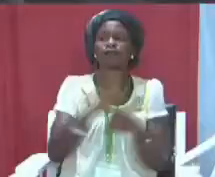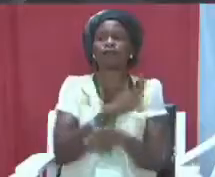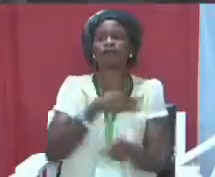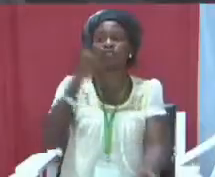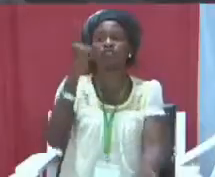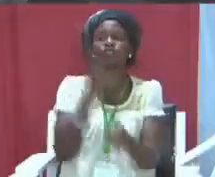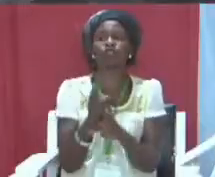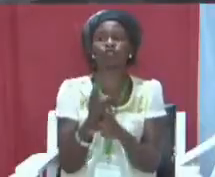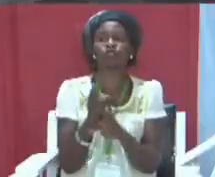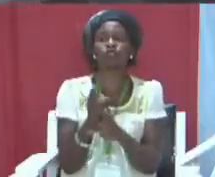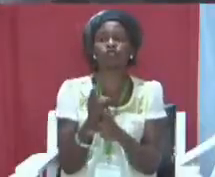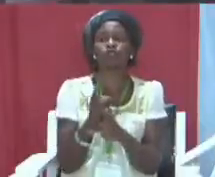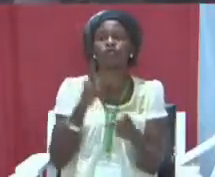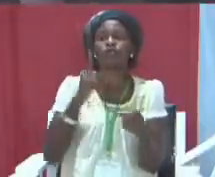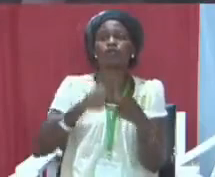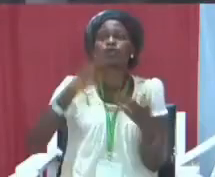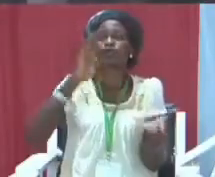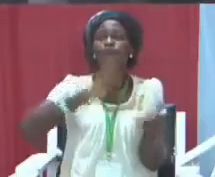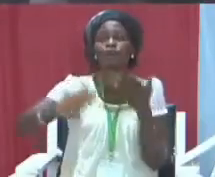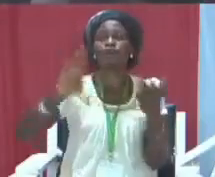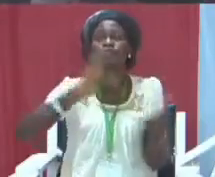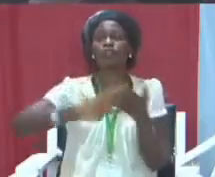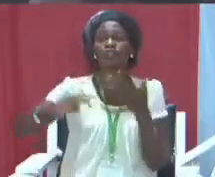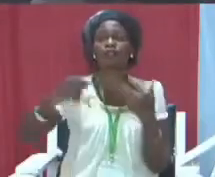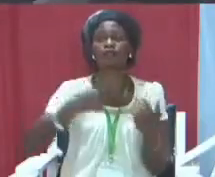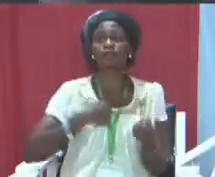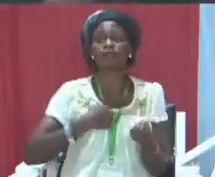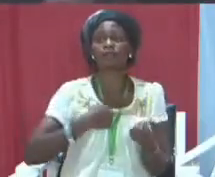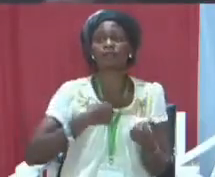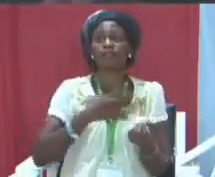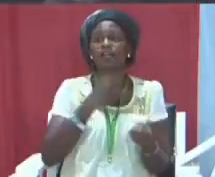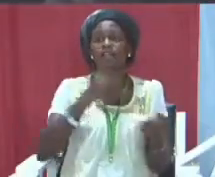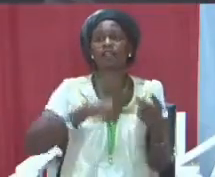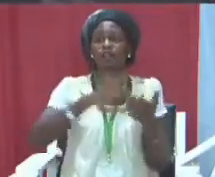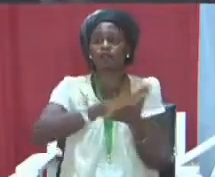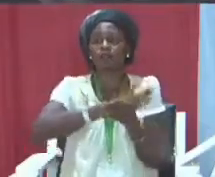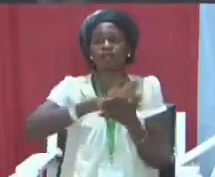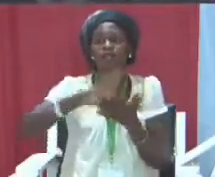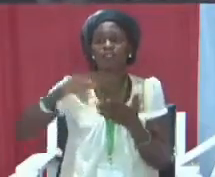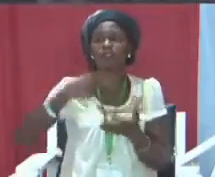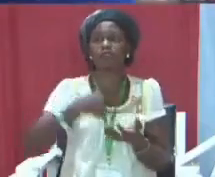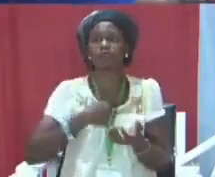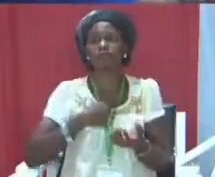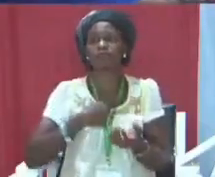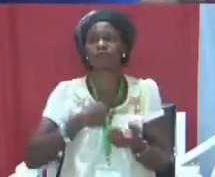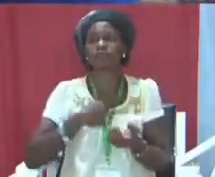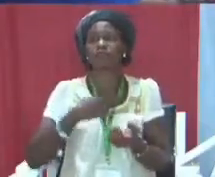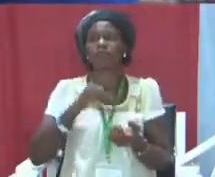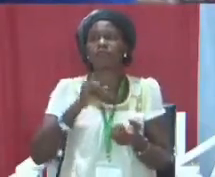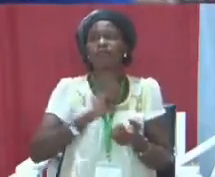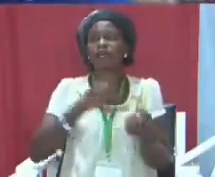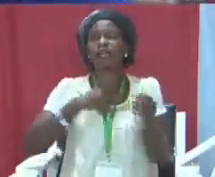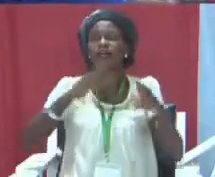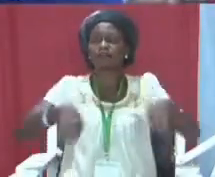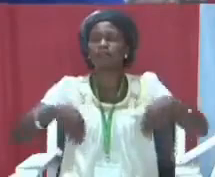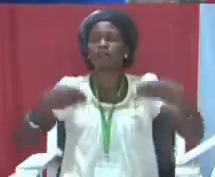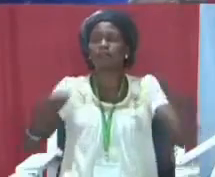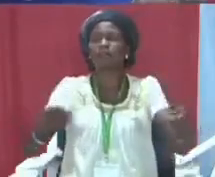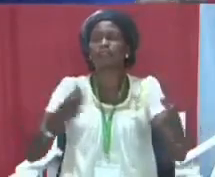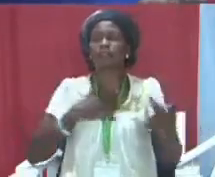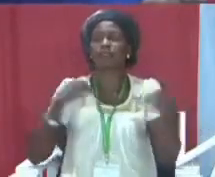just to forgive me and to cleanse me. I have confessed my